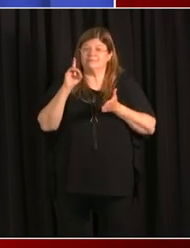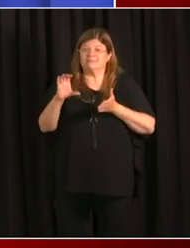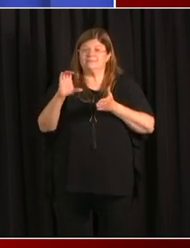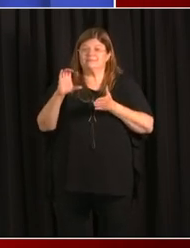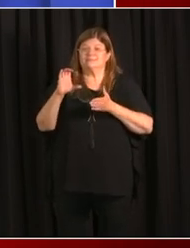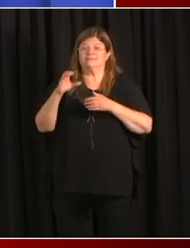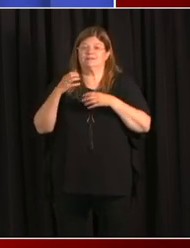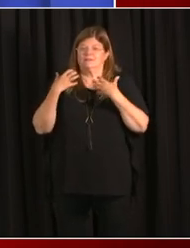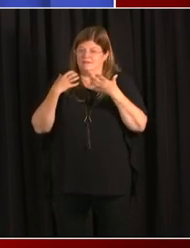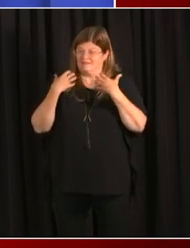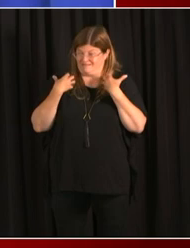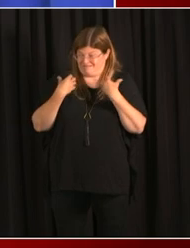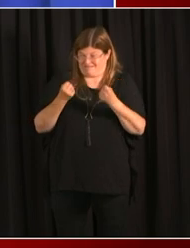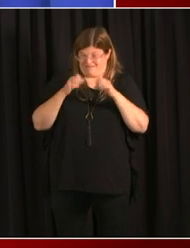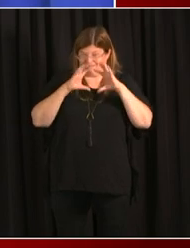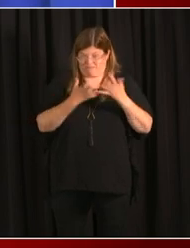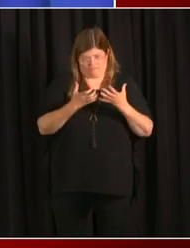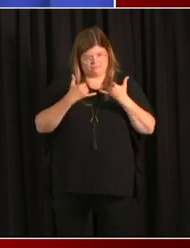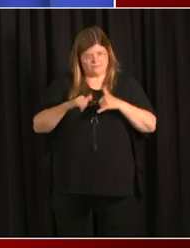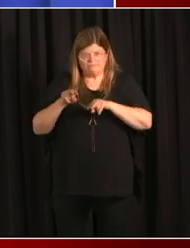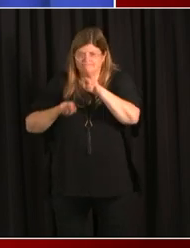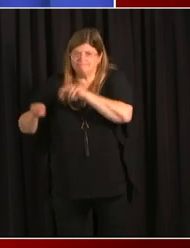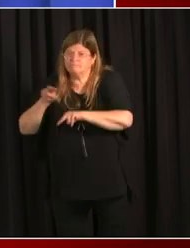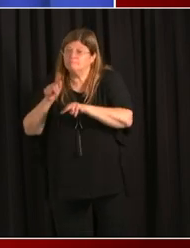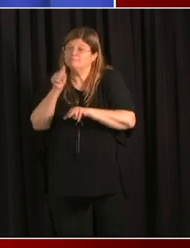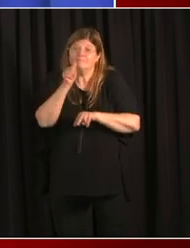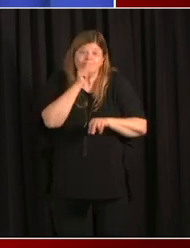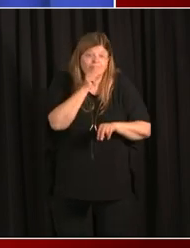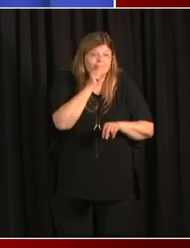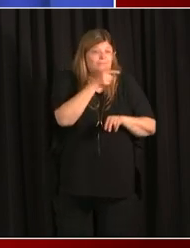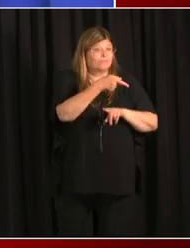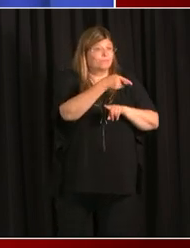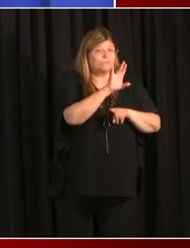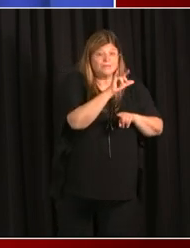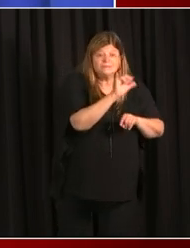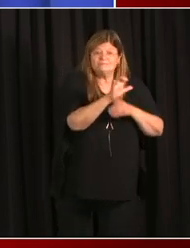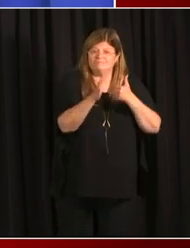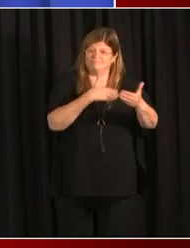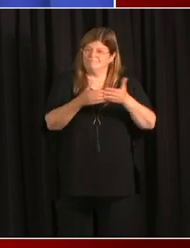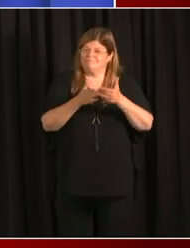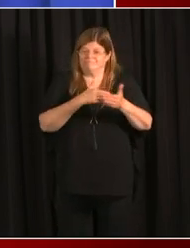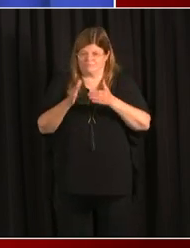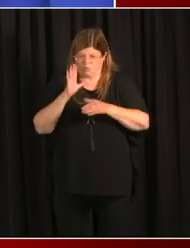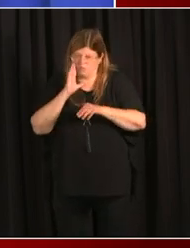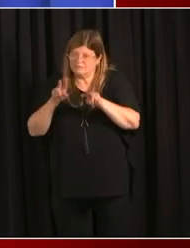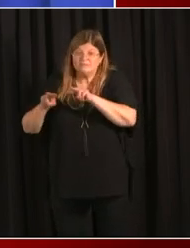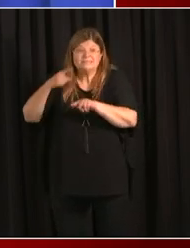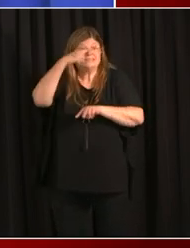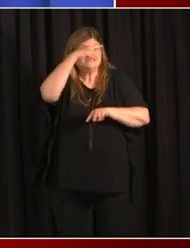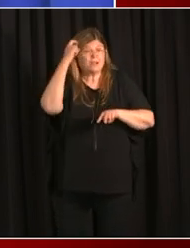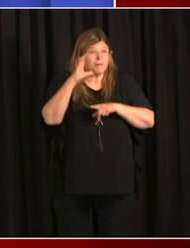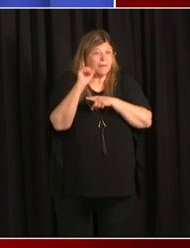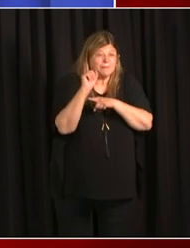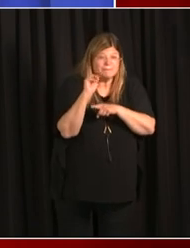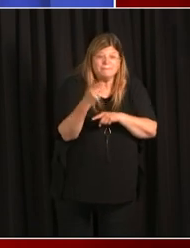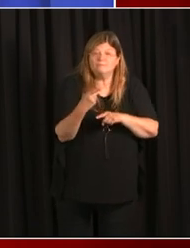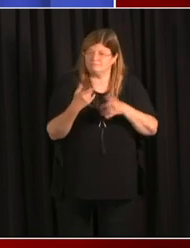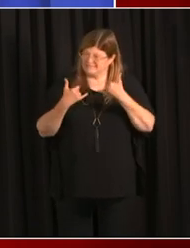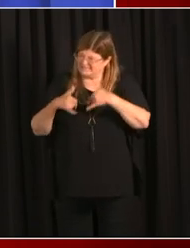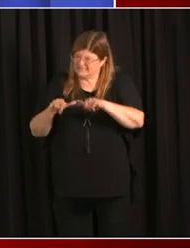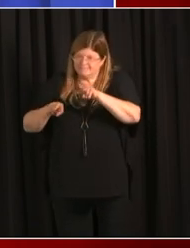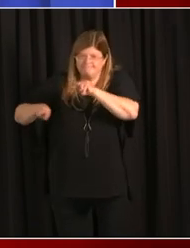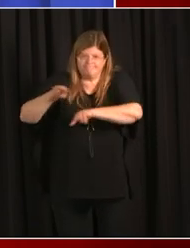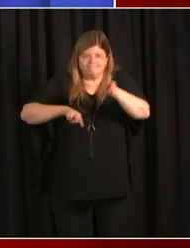works with any sector, whether it be schools, child care centers, summer camps, anytime that there is as many as